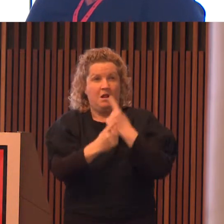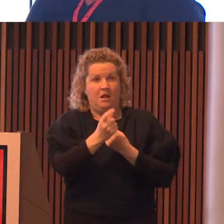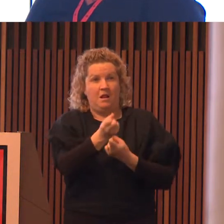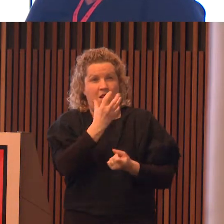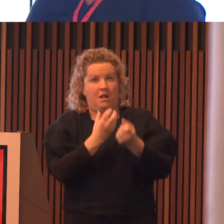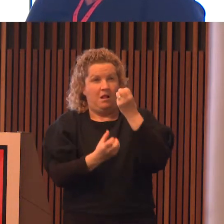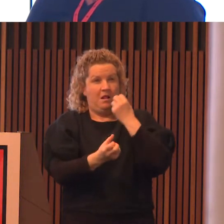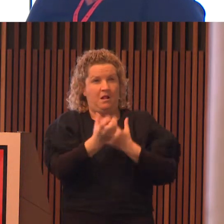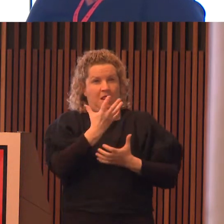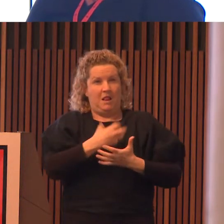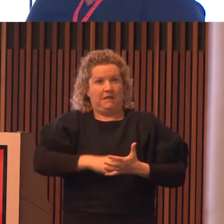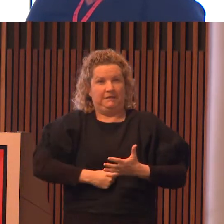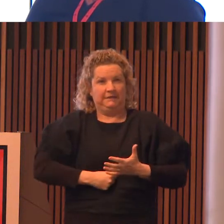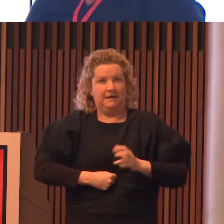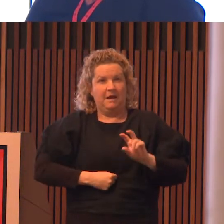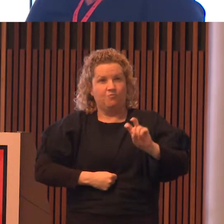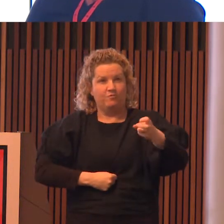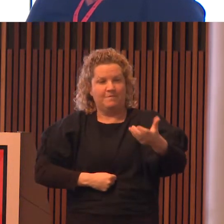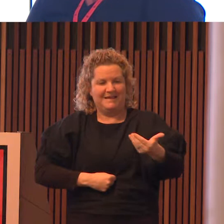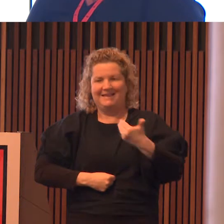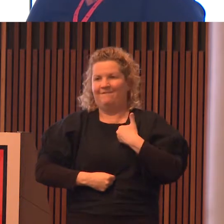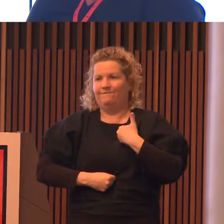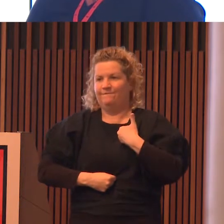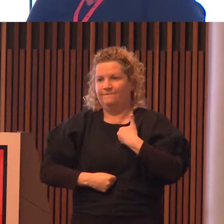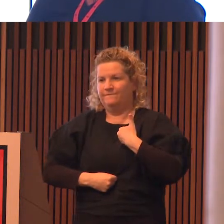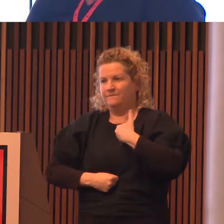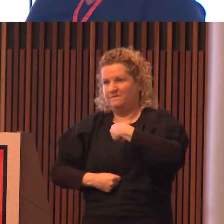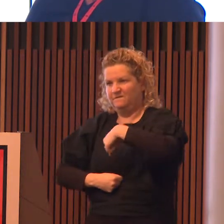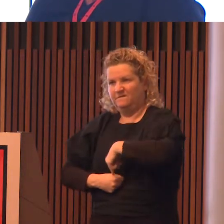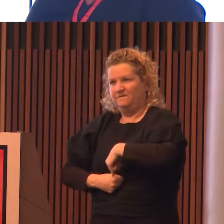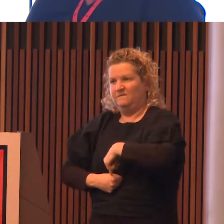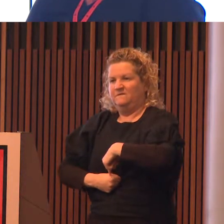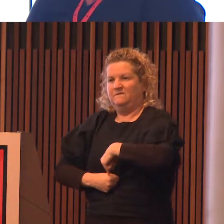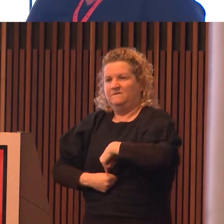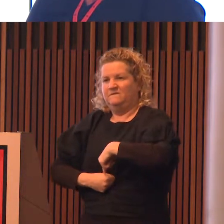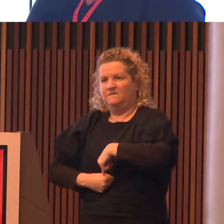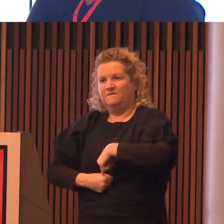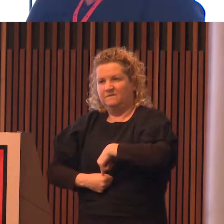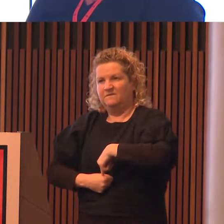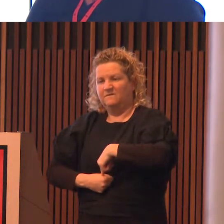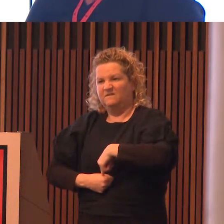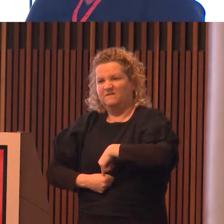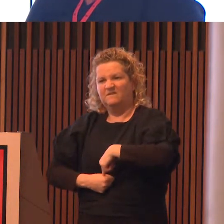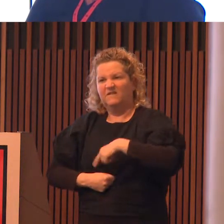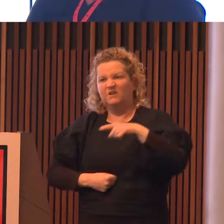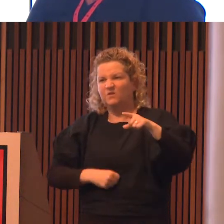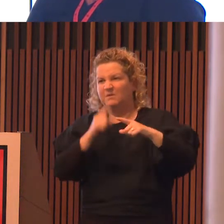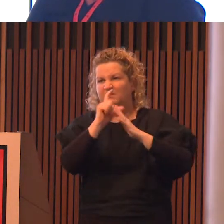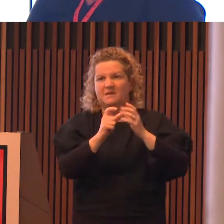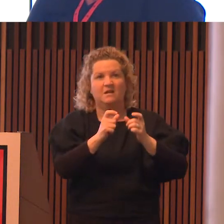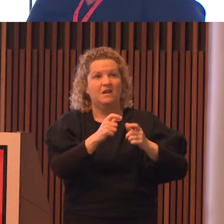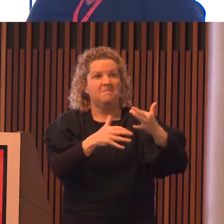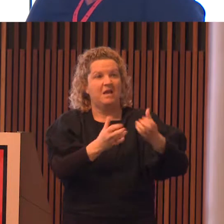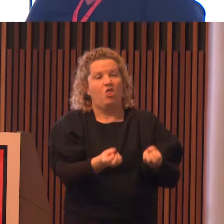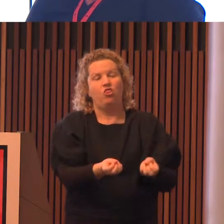they need to get clear of their problem, and they need, the way they do that is they dump that pain of the problem